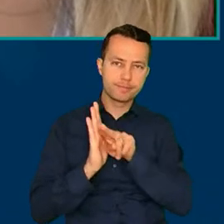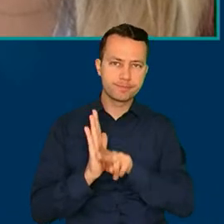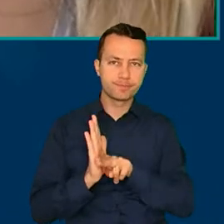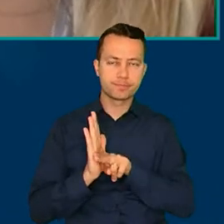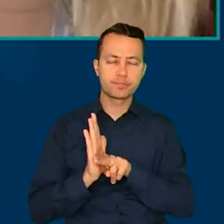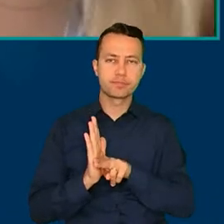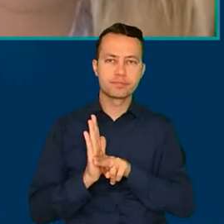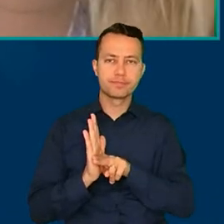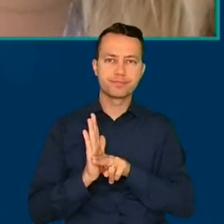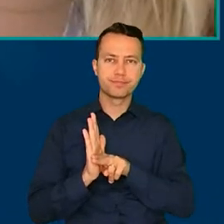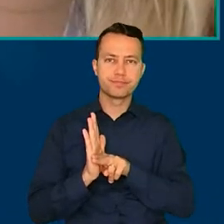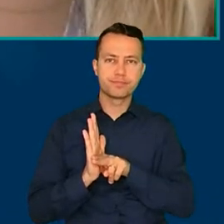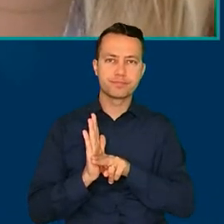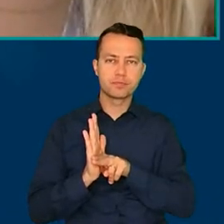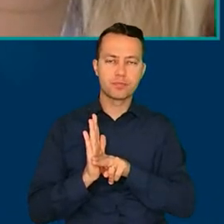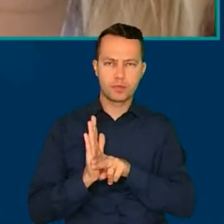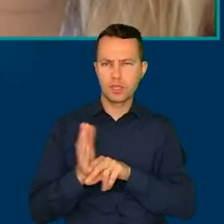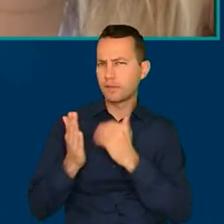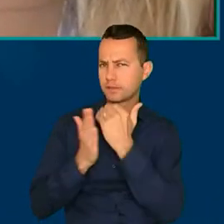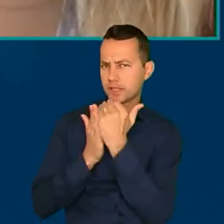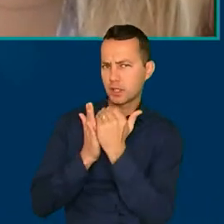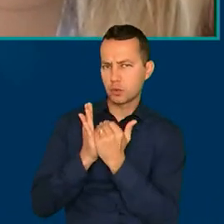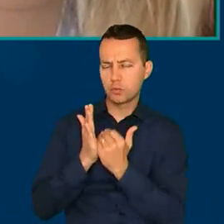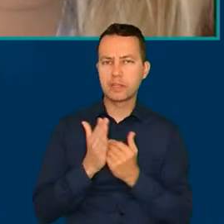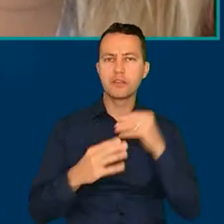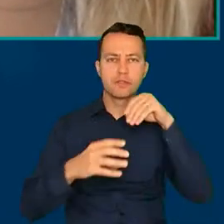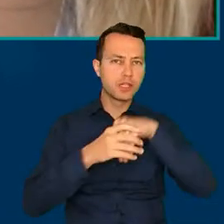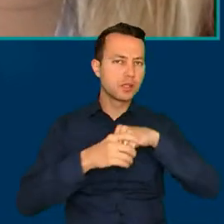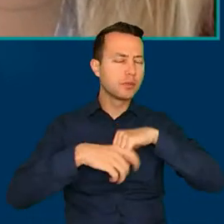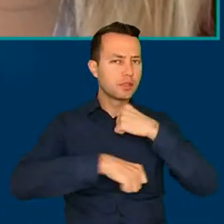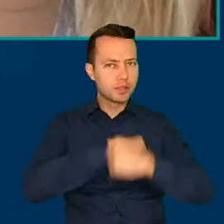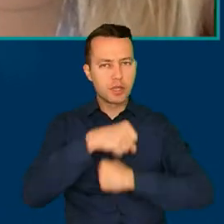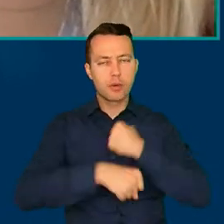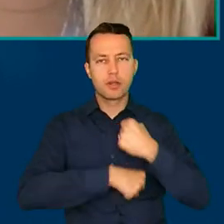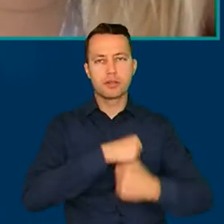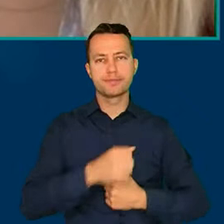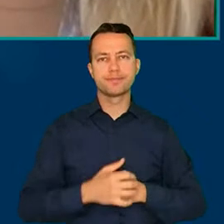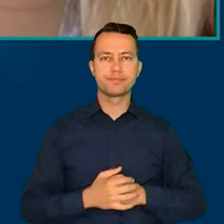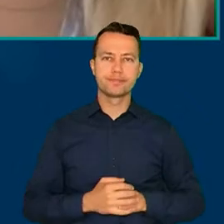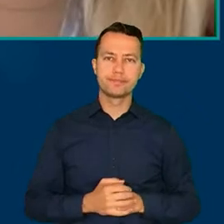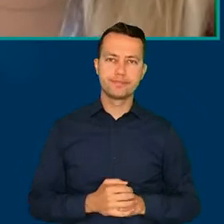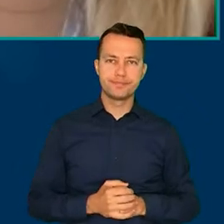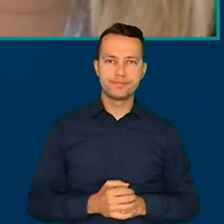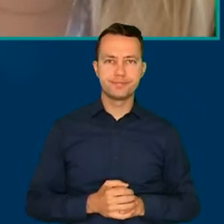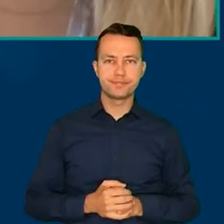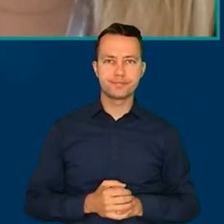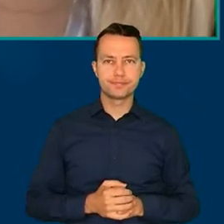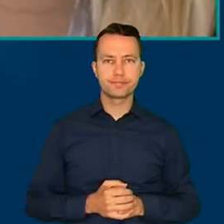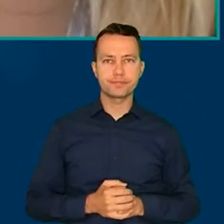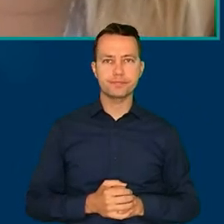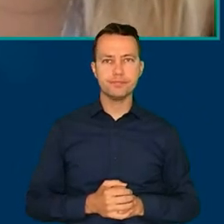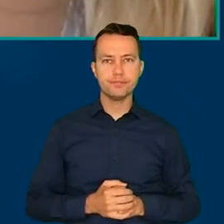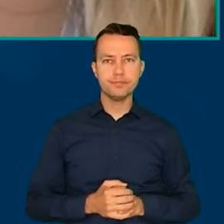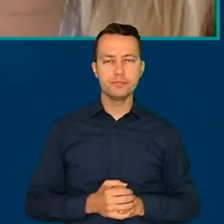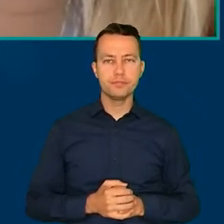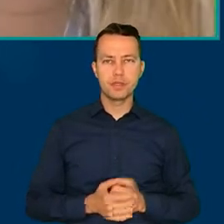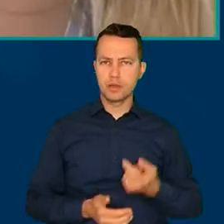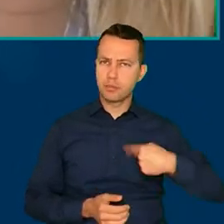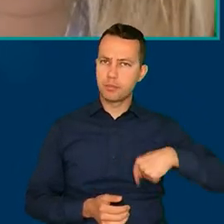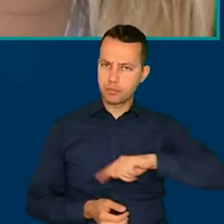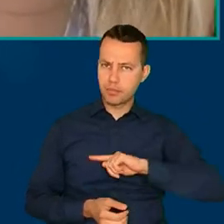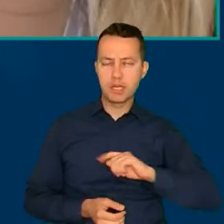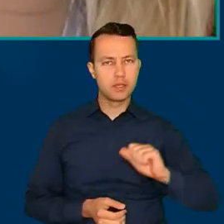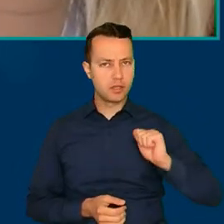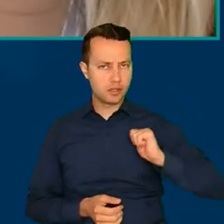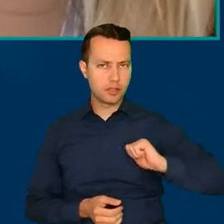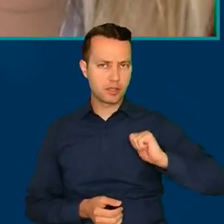expect for any sort of due diligence process. So it's meant to be cross sectoral. It could really be applied